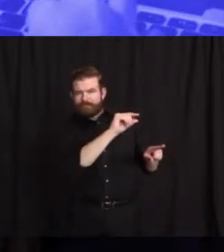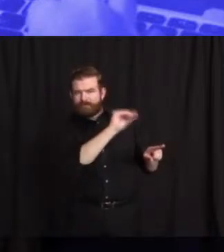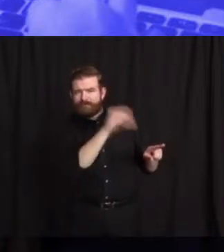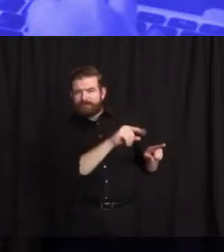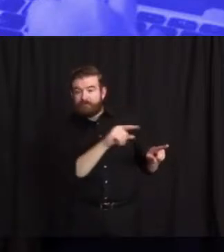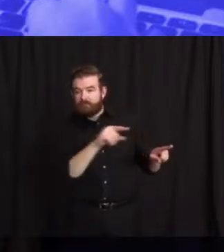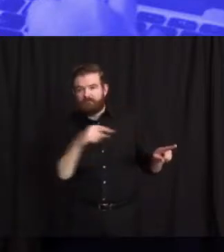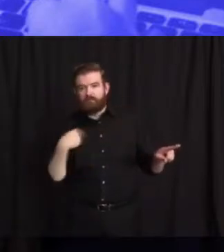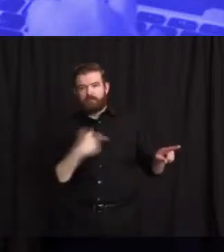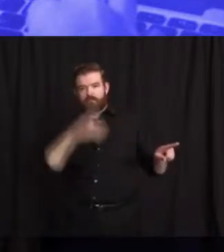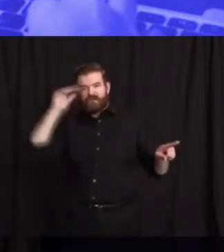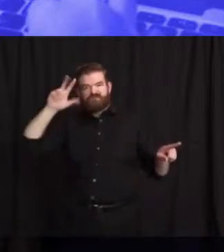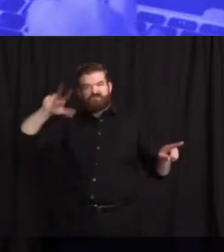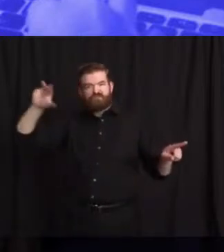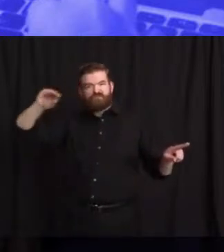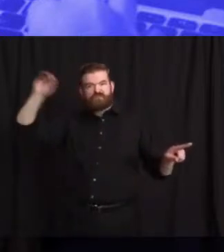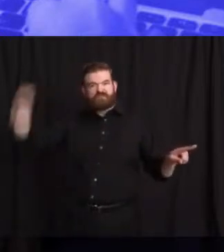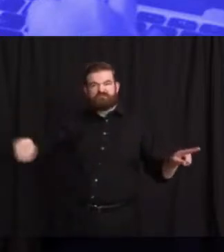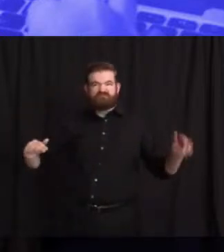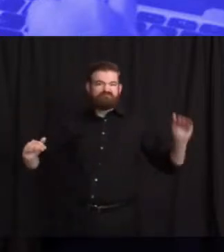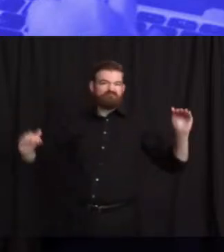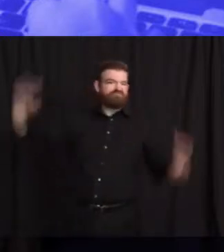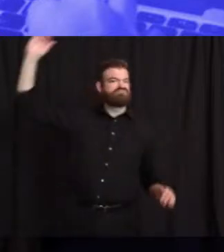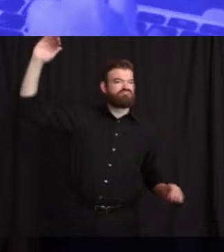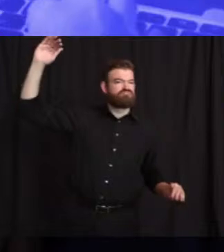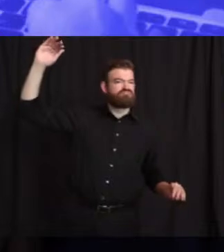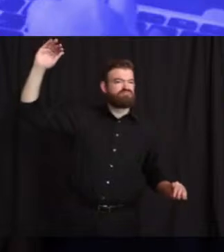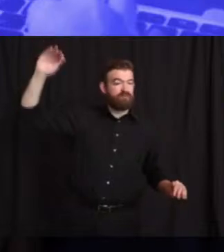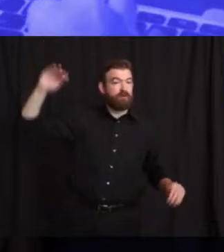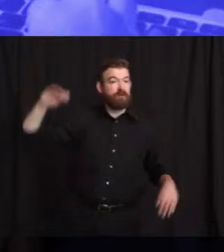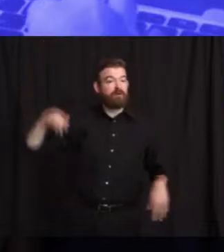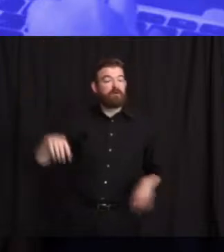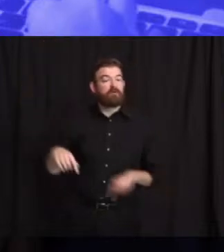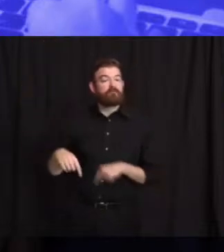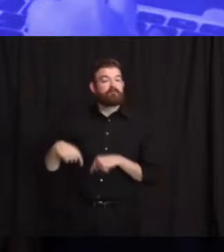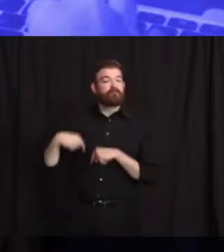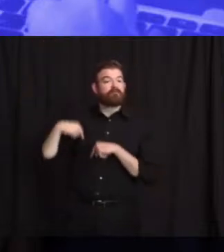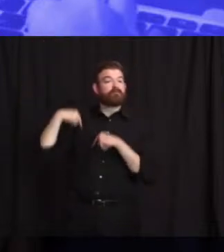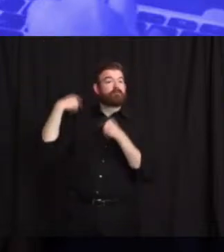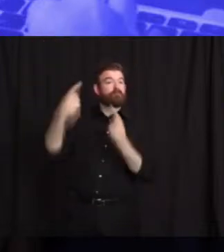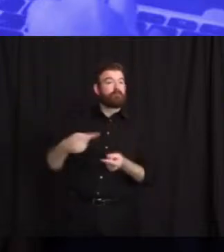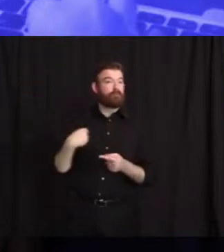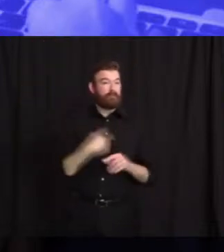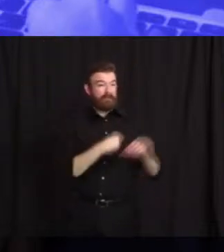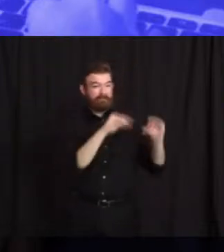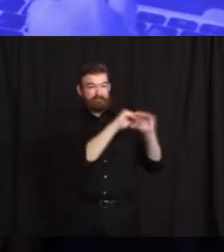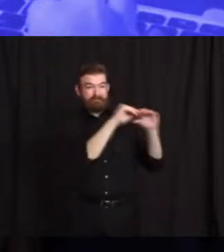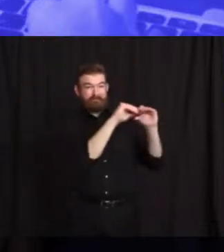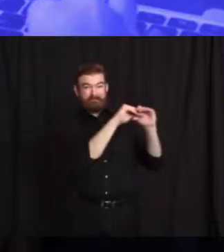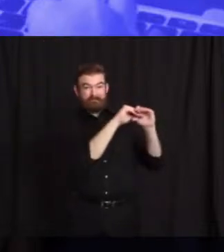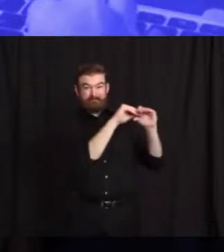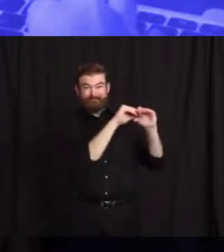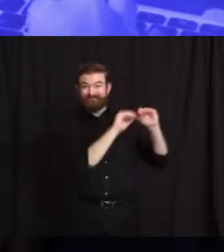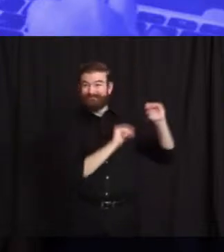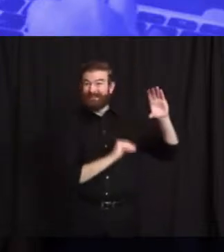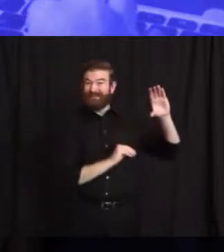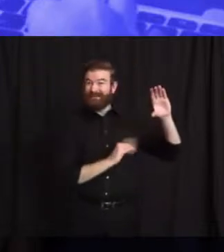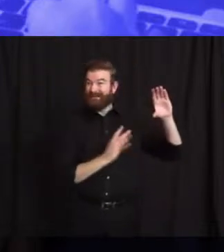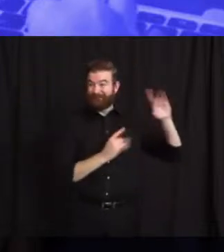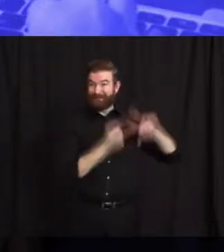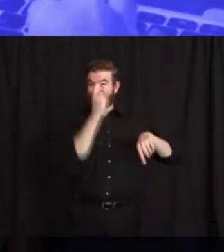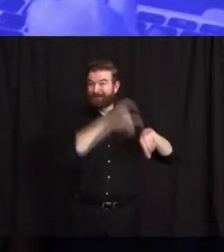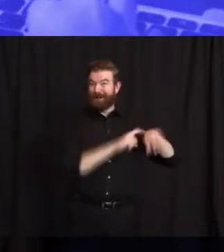worked so hard to build together will easily be depleted. I point this out not to be a doomsayer, but to